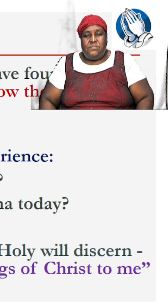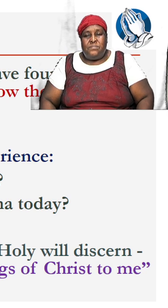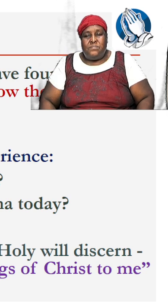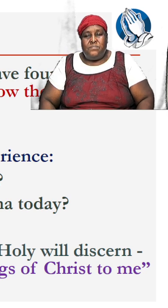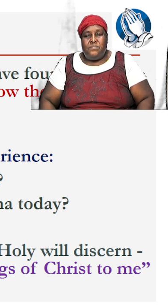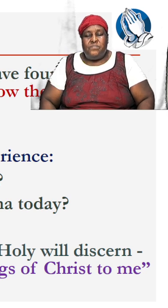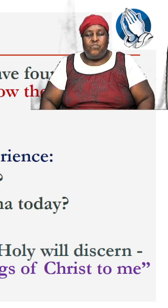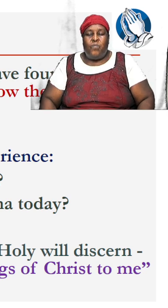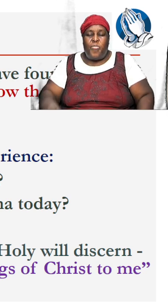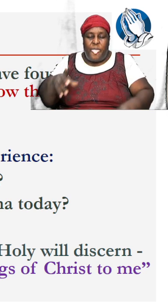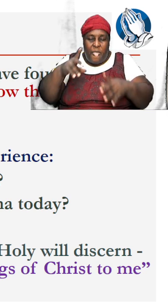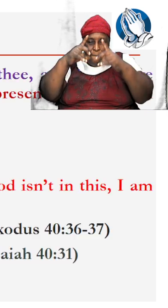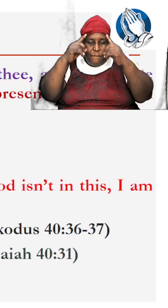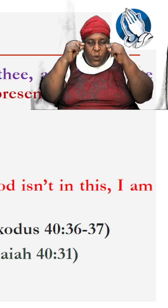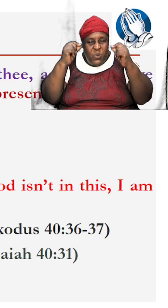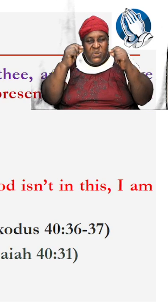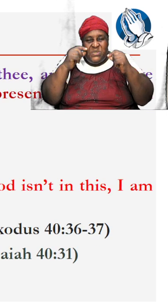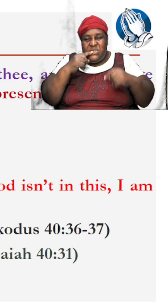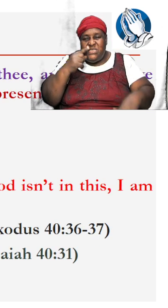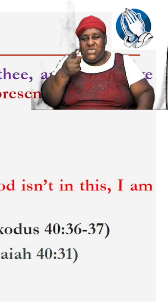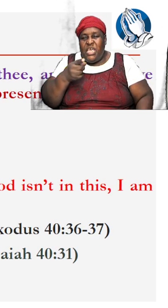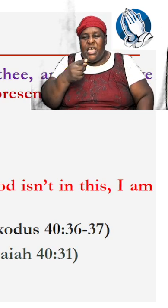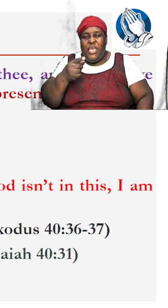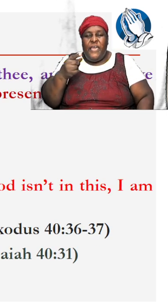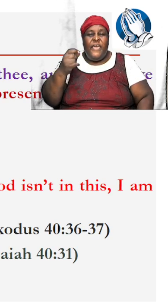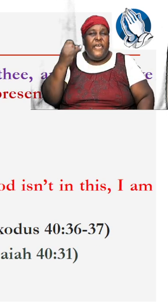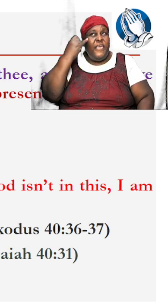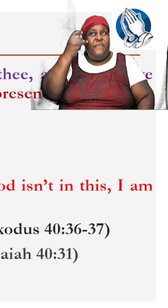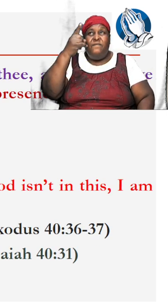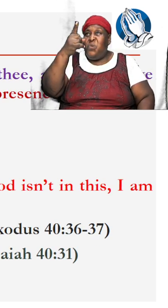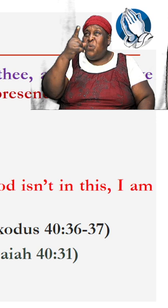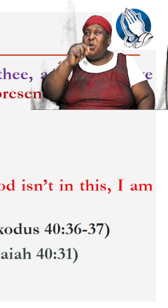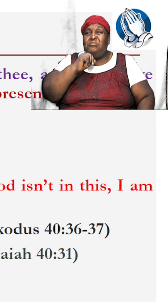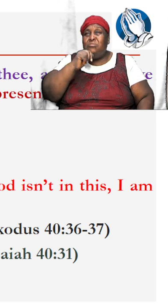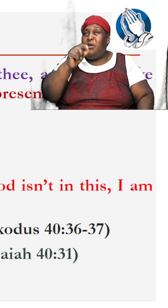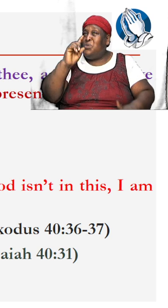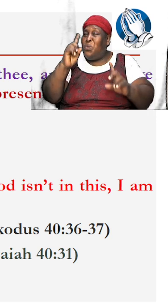So Moses made a statement and said, if you are not going,